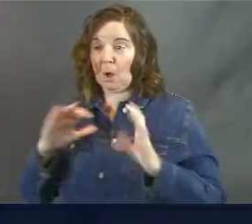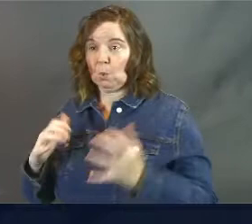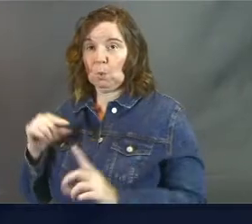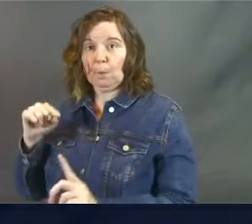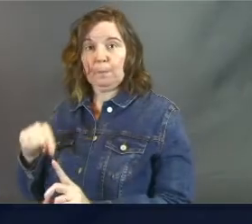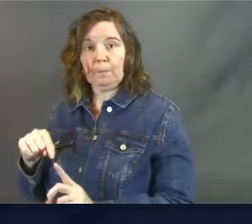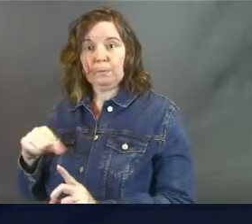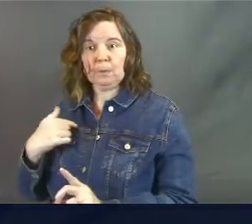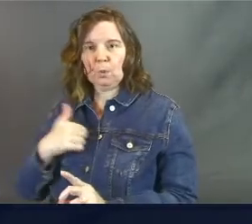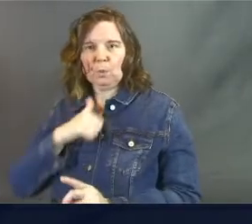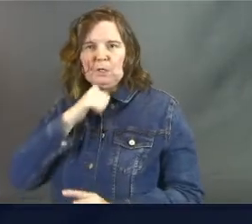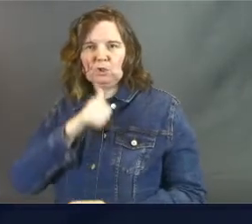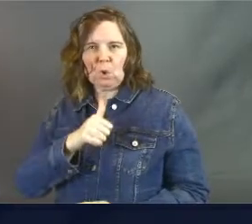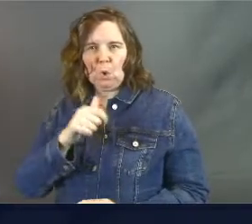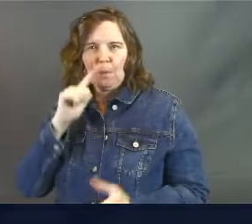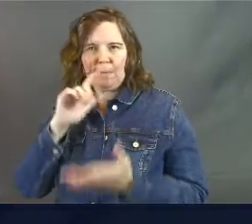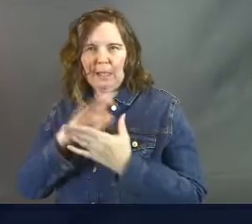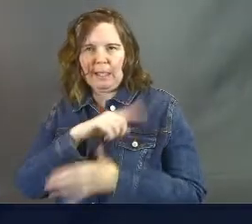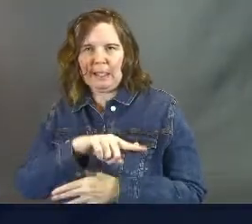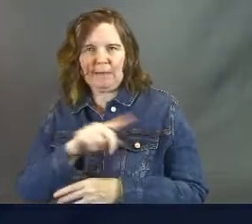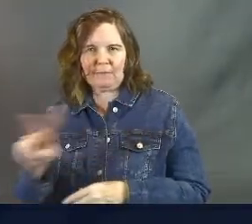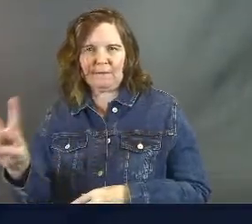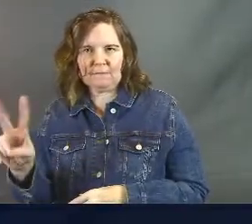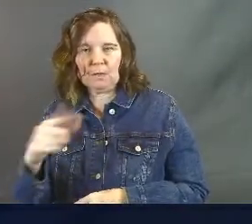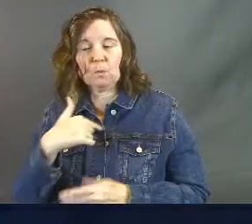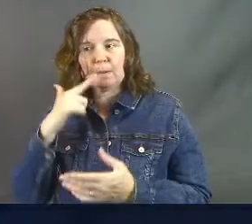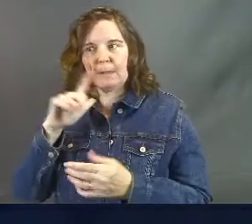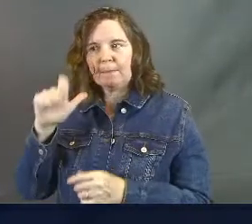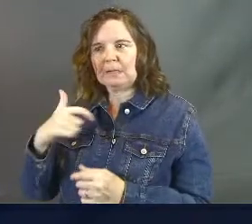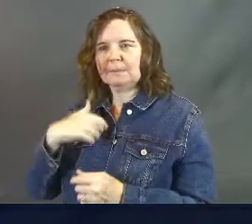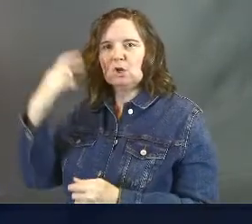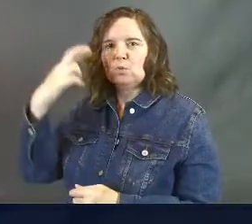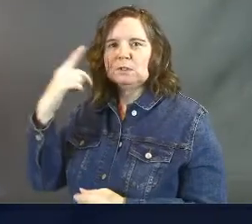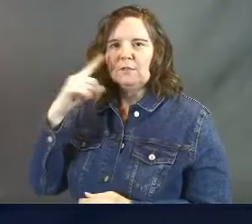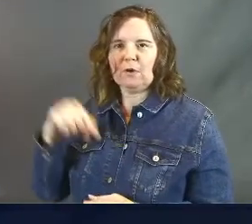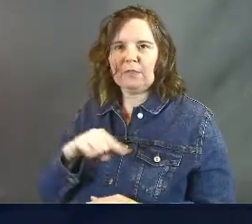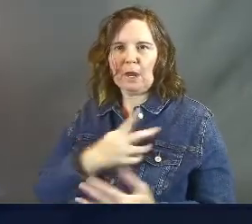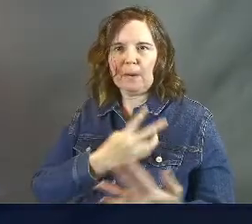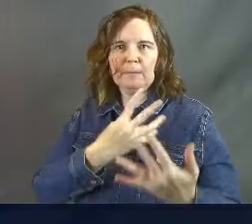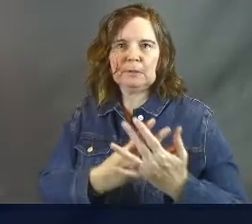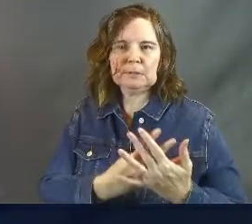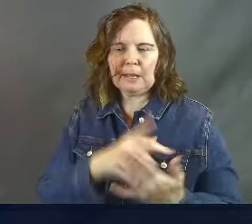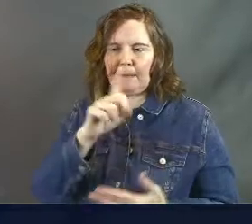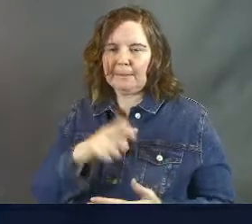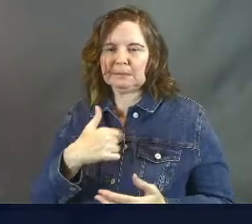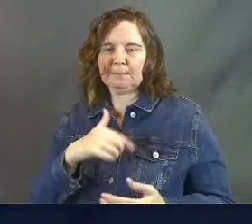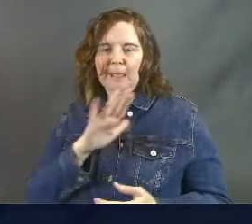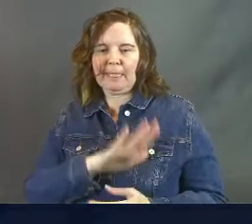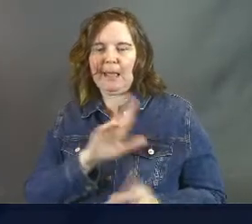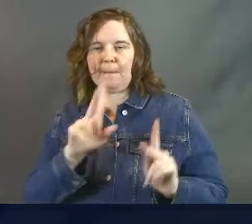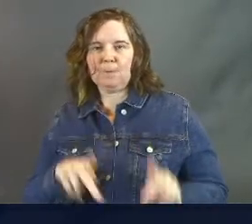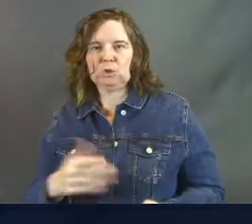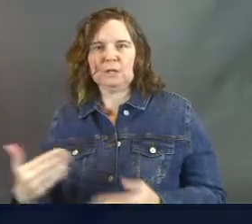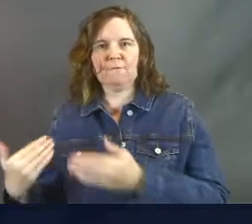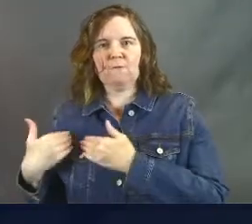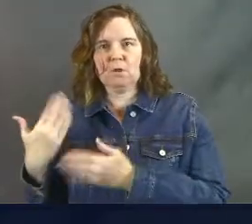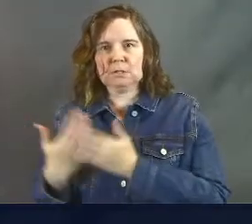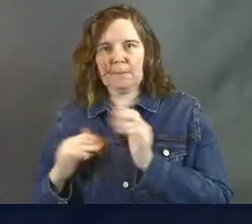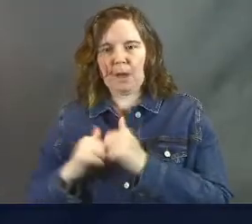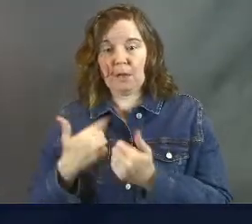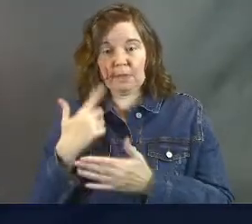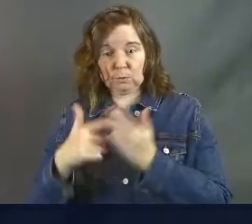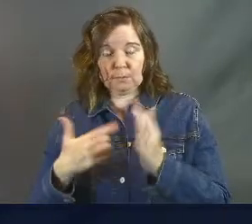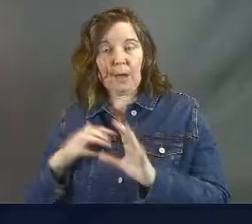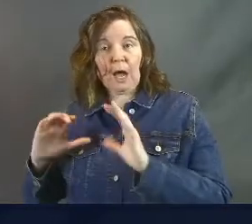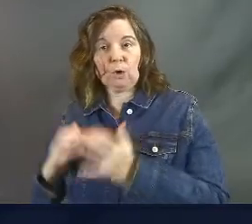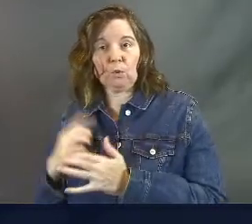group, we don't believe the accused. We believe there must have been a reason for their imprisonment. It must have been that person's fault somehow. That's